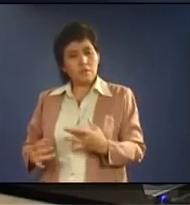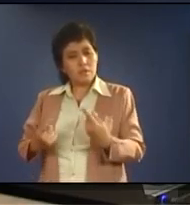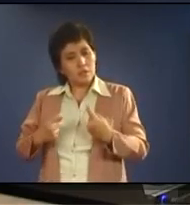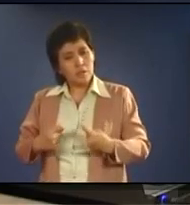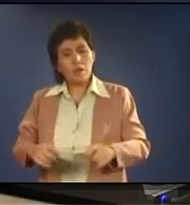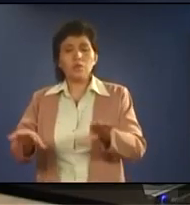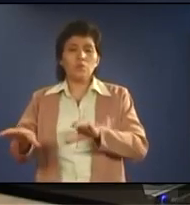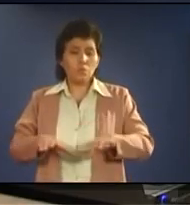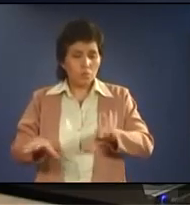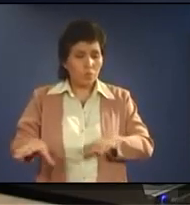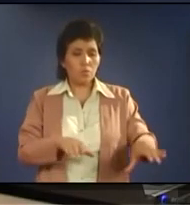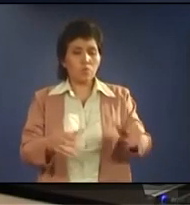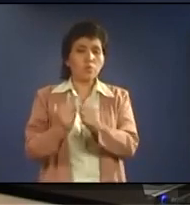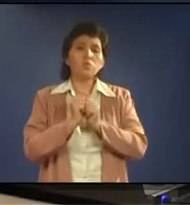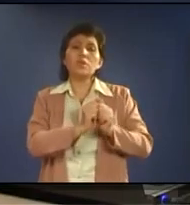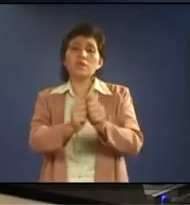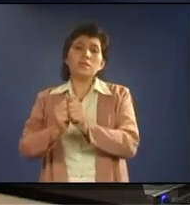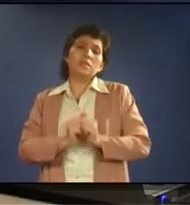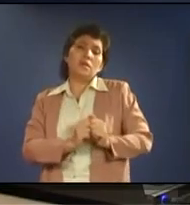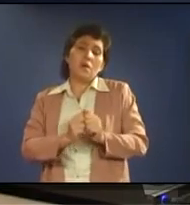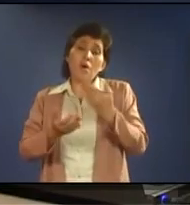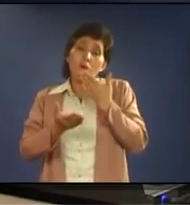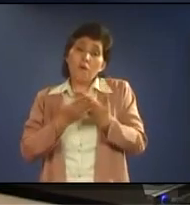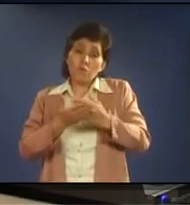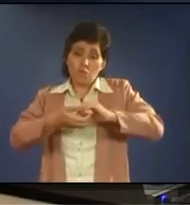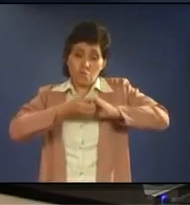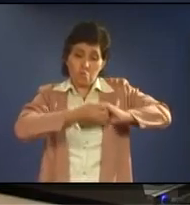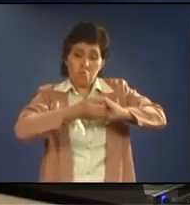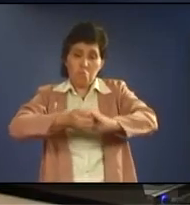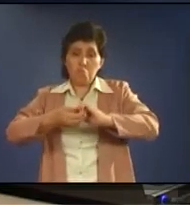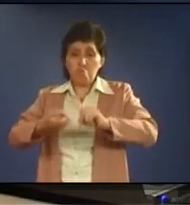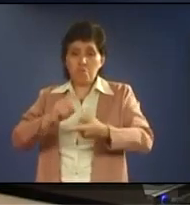things together. Let's say like a group of friends. Yeah.